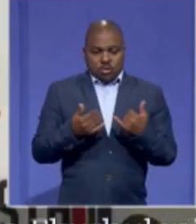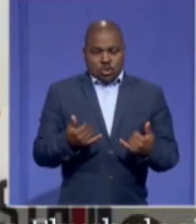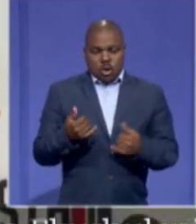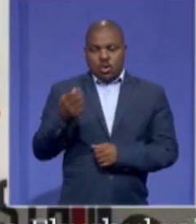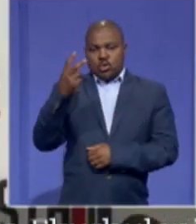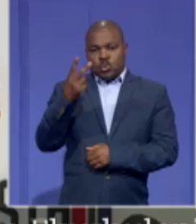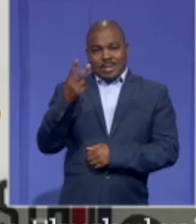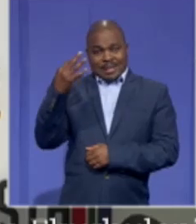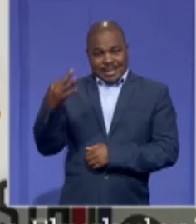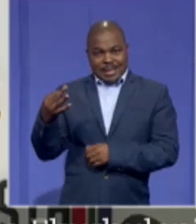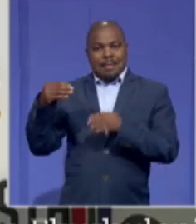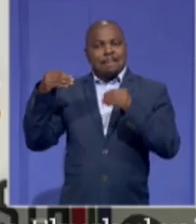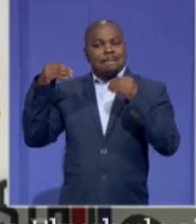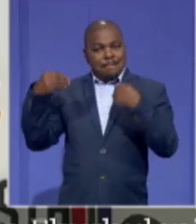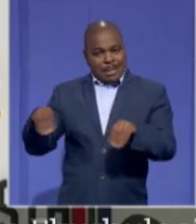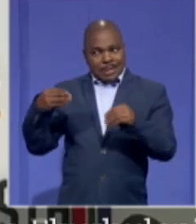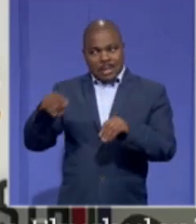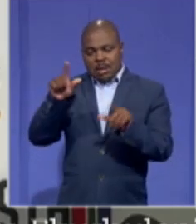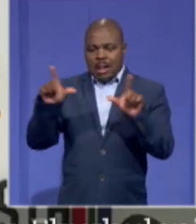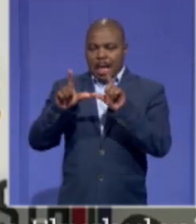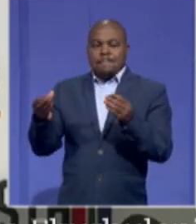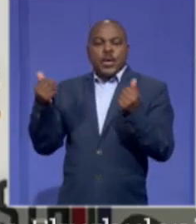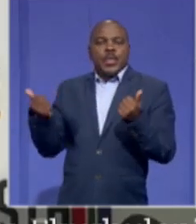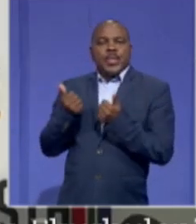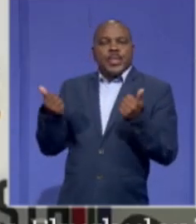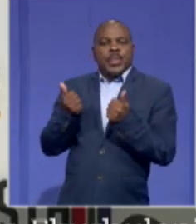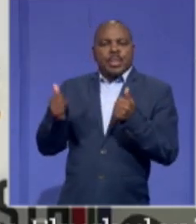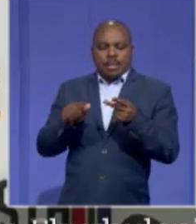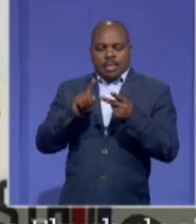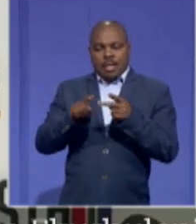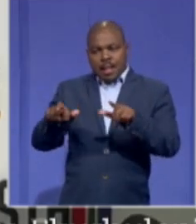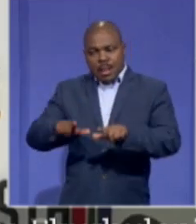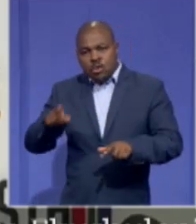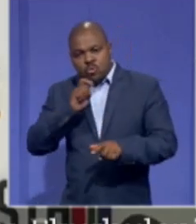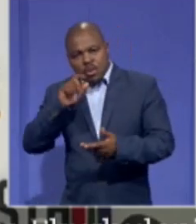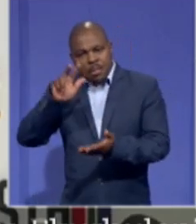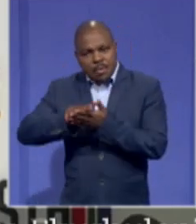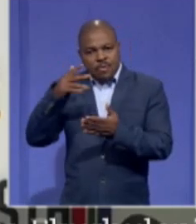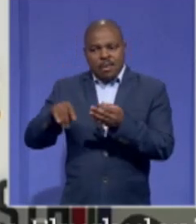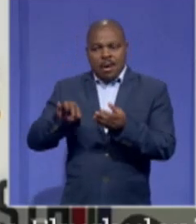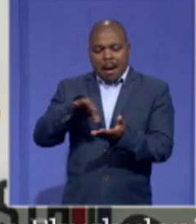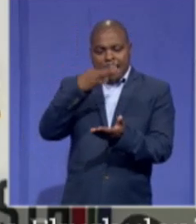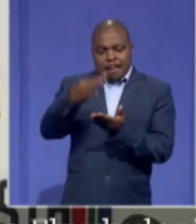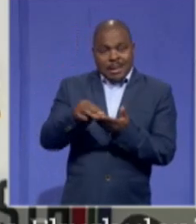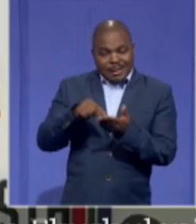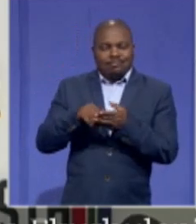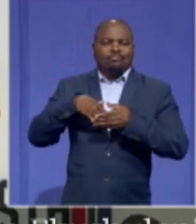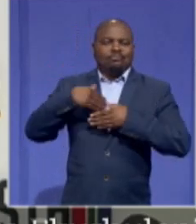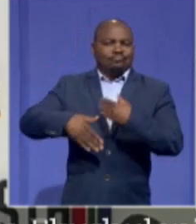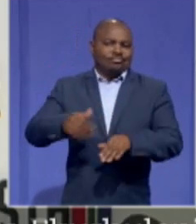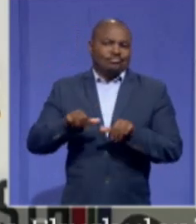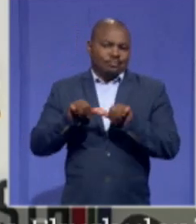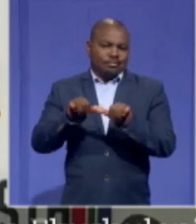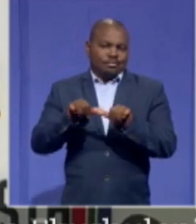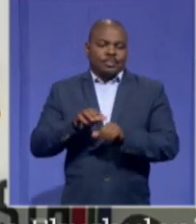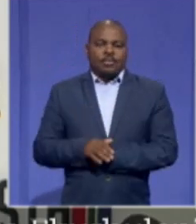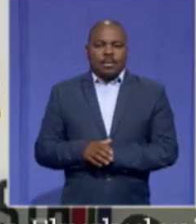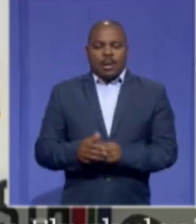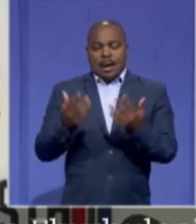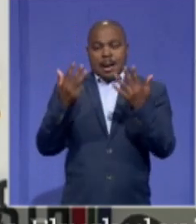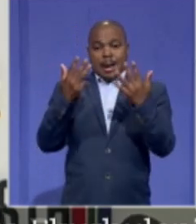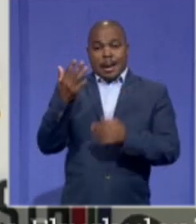businesses licenses have been issued. Approval of land use applications have also been expedited, with 93